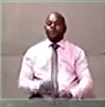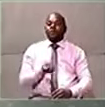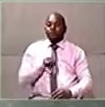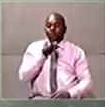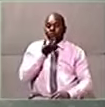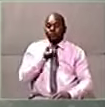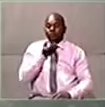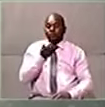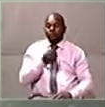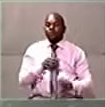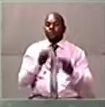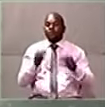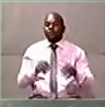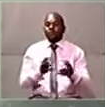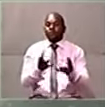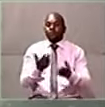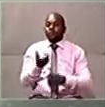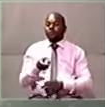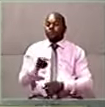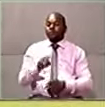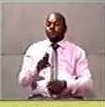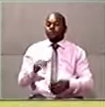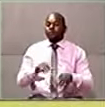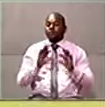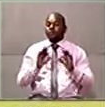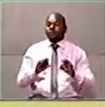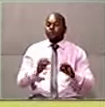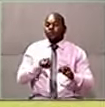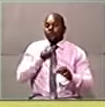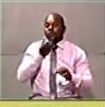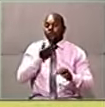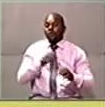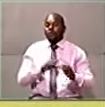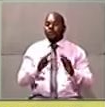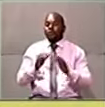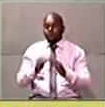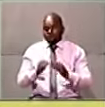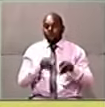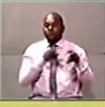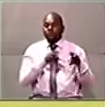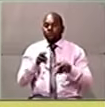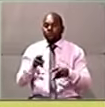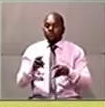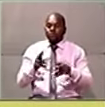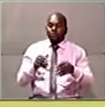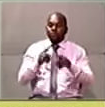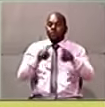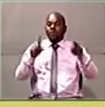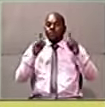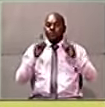production in our first story is expected to increase after the smart greenhouse hydroponic system has been unveiled at Makerere